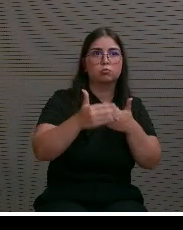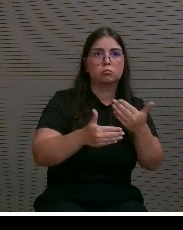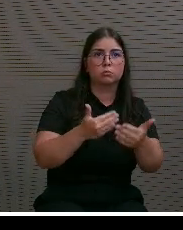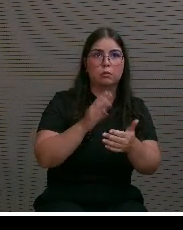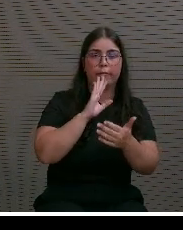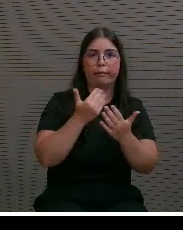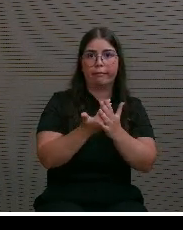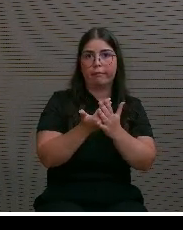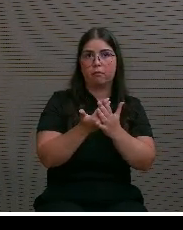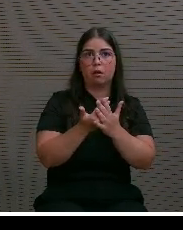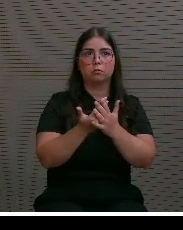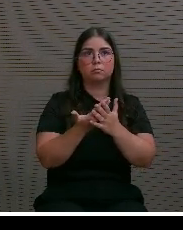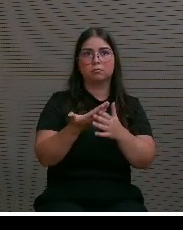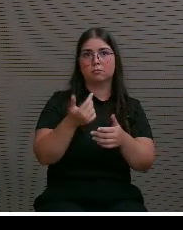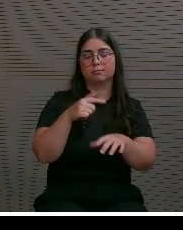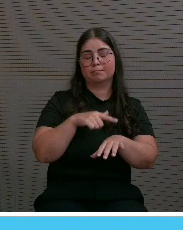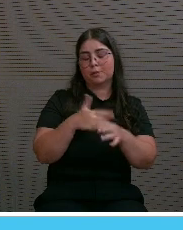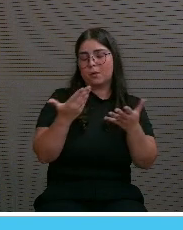in the supermarket today.